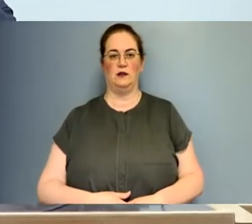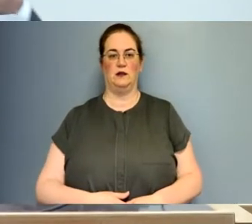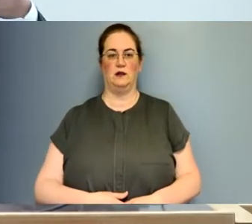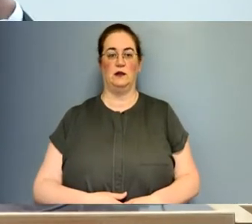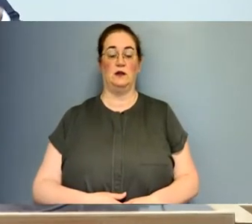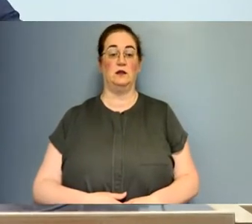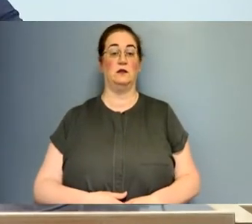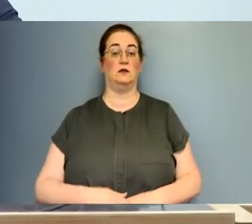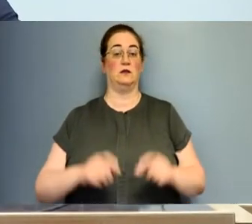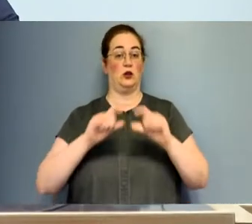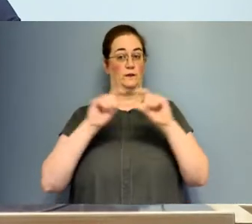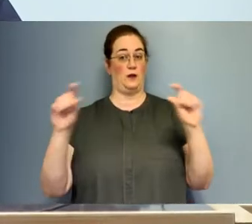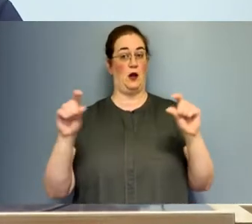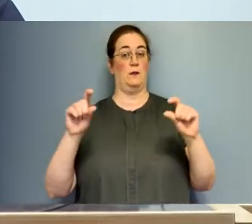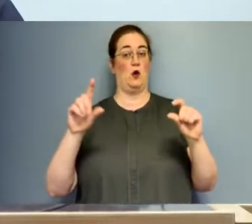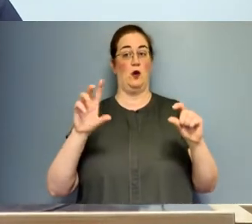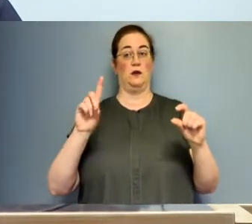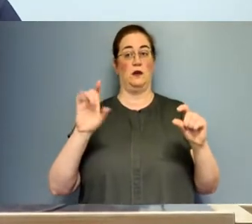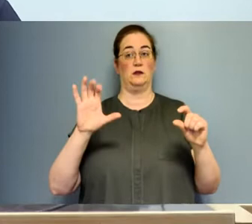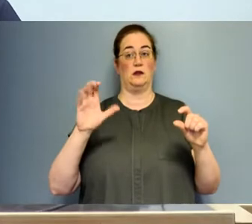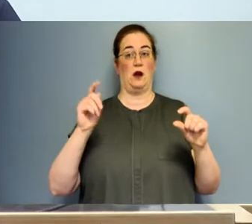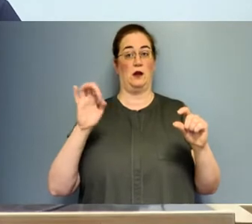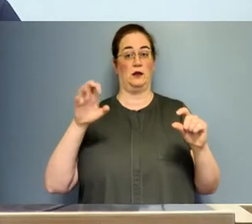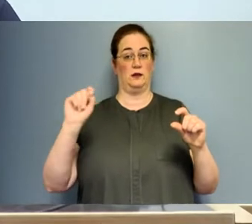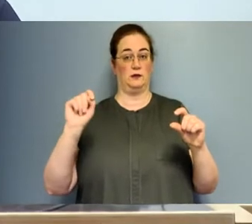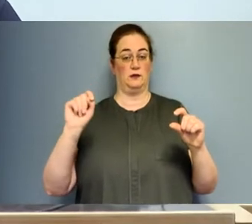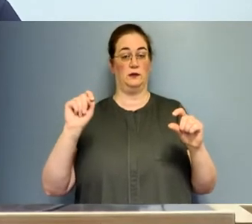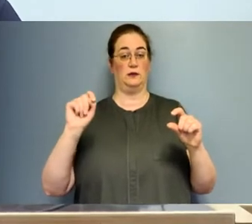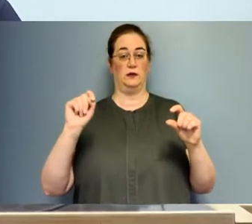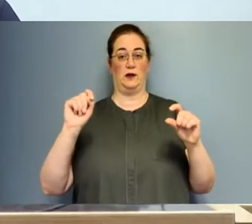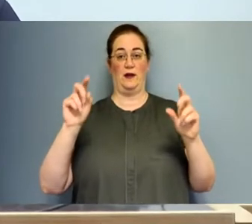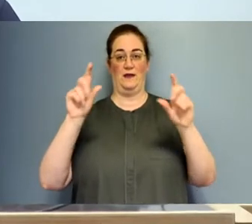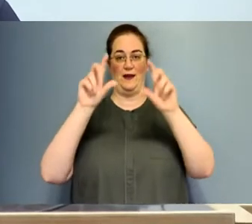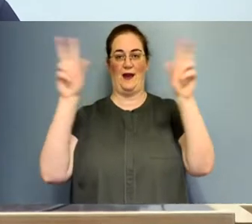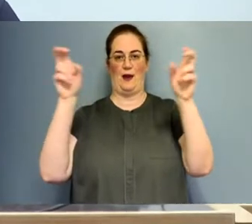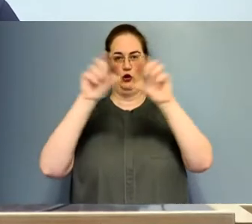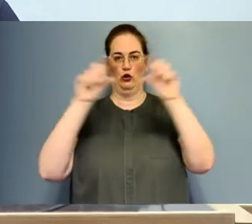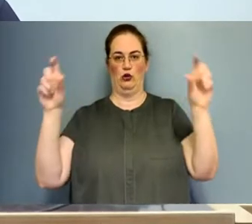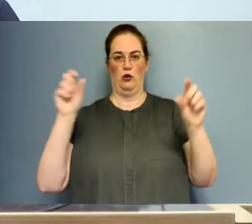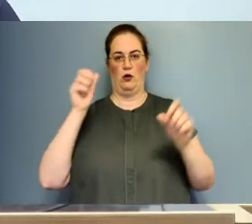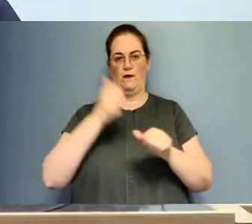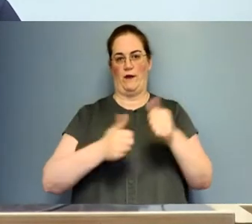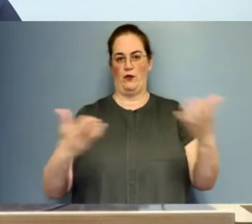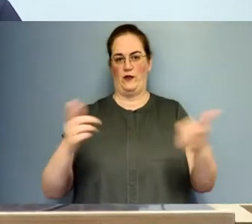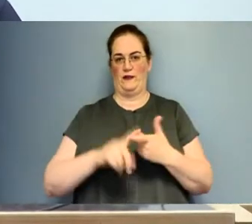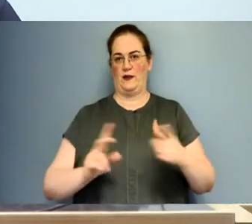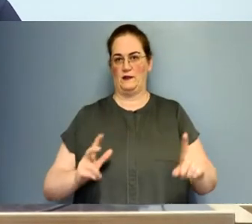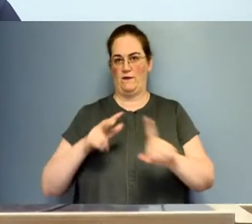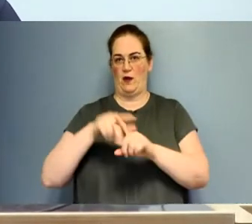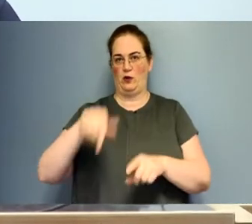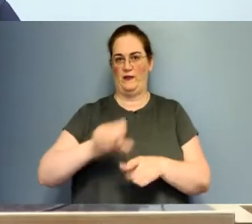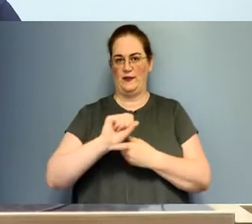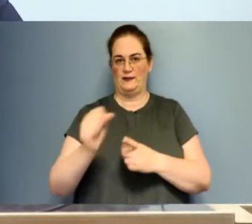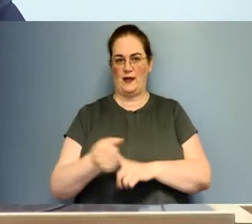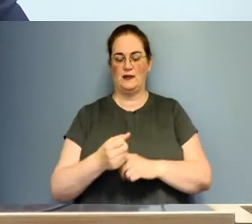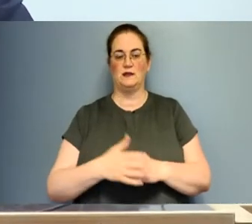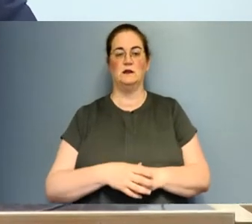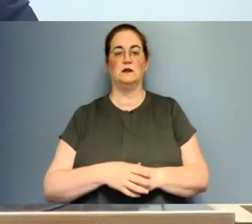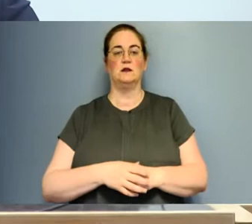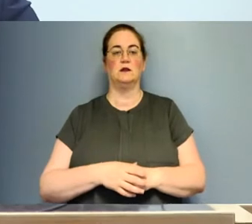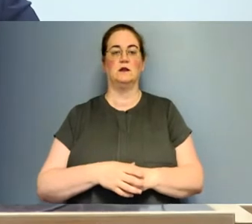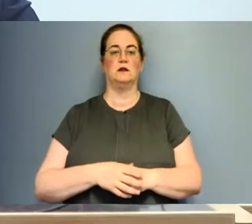Right at the top on the docket and in the header of everything that's filed in these cases, you will